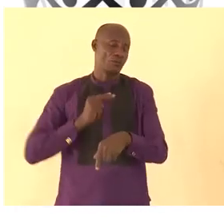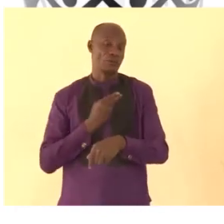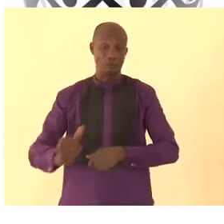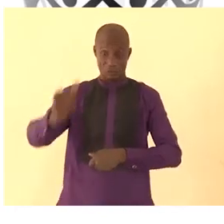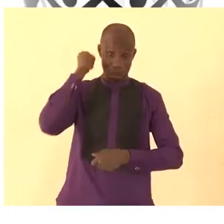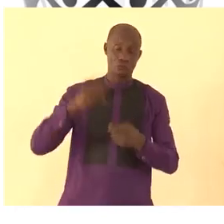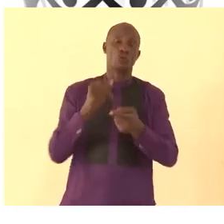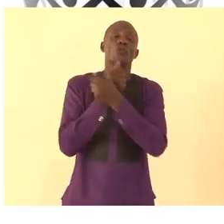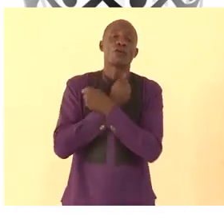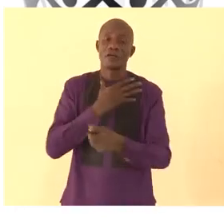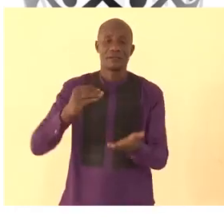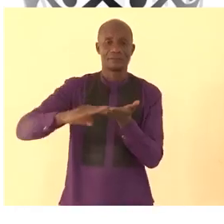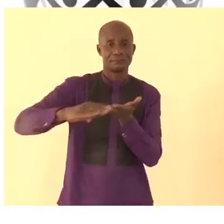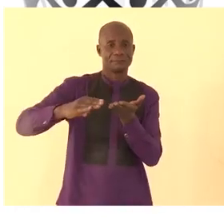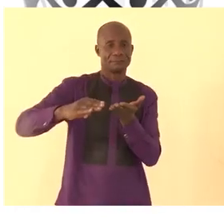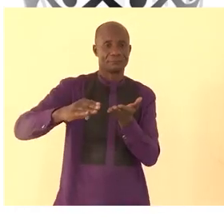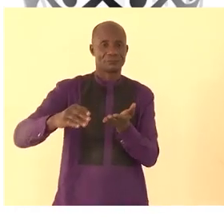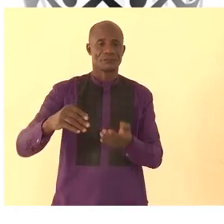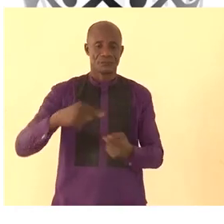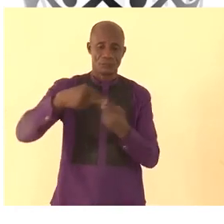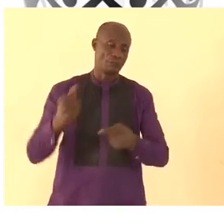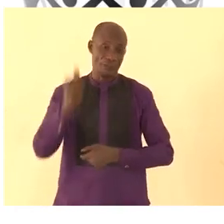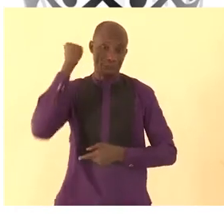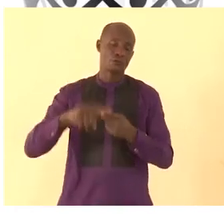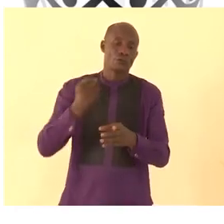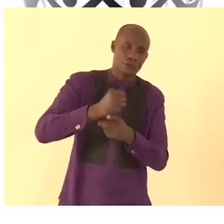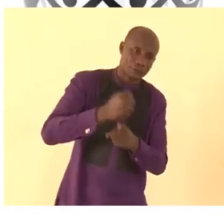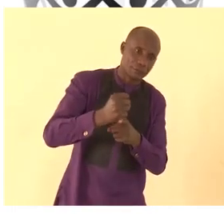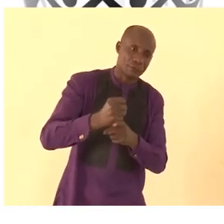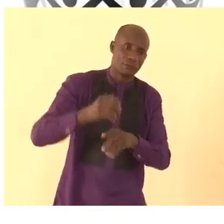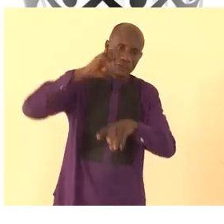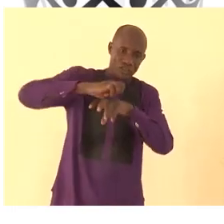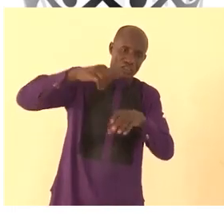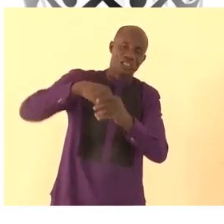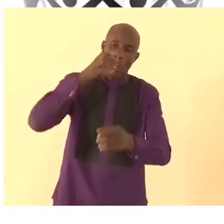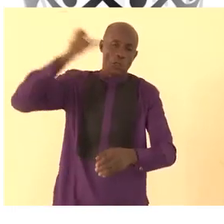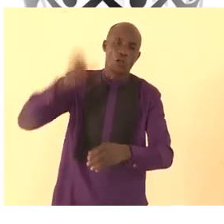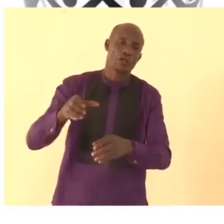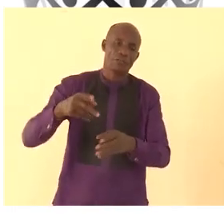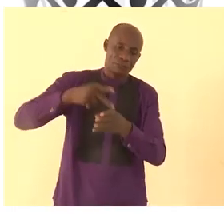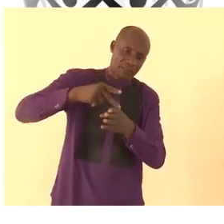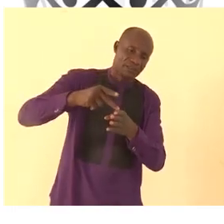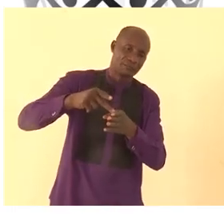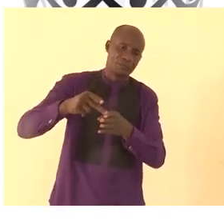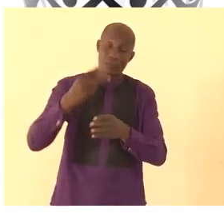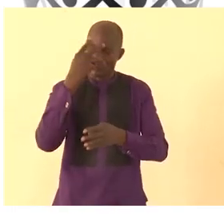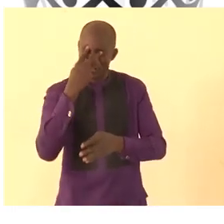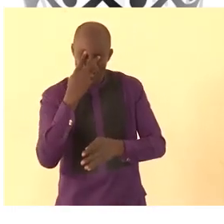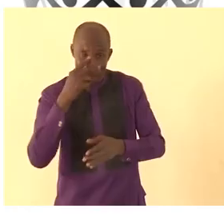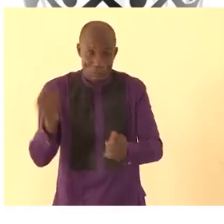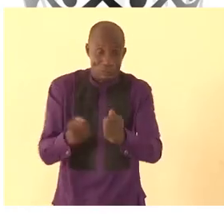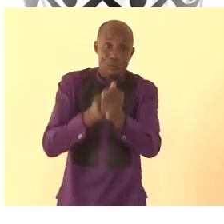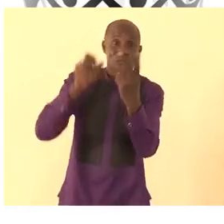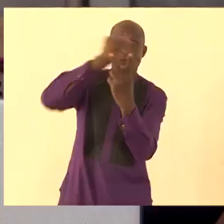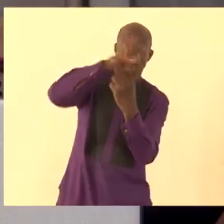love and forgive, right? When we refuse to share, when we engage in corrupt practices, when we engage in the blind pursuit of